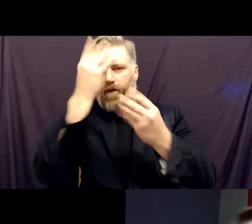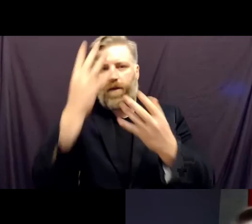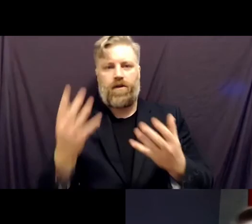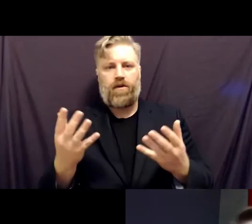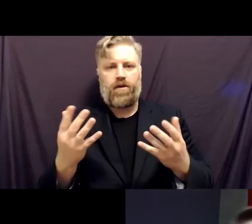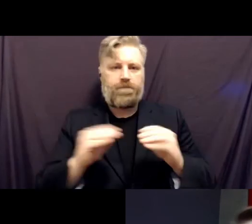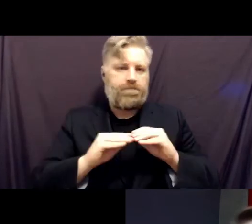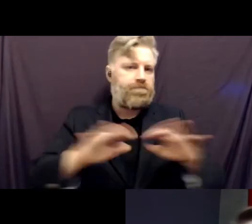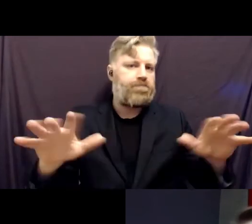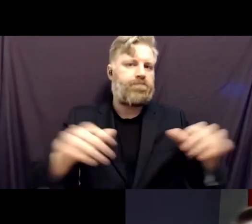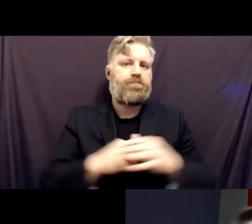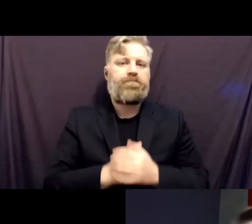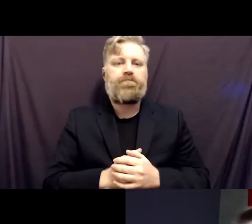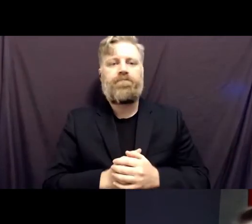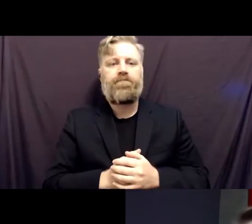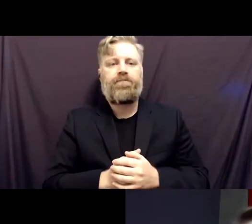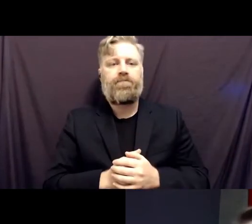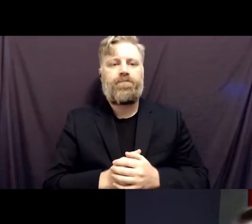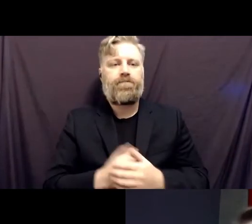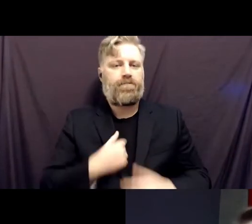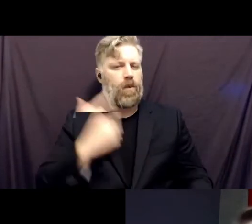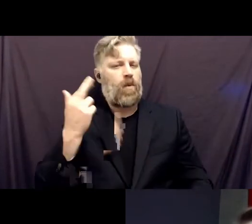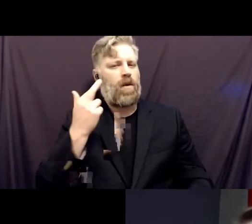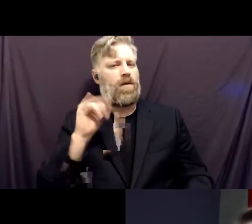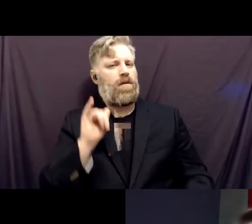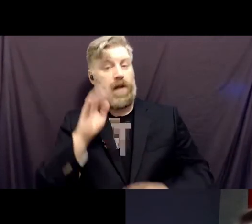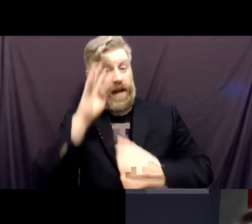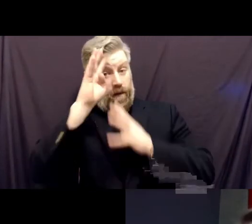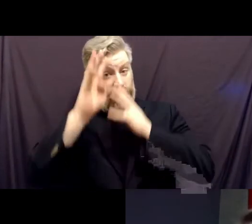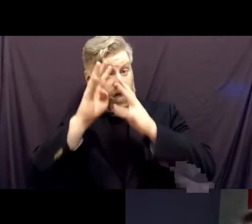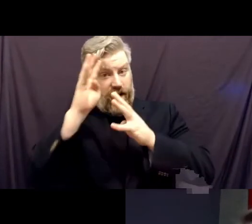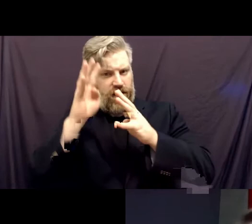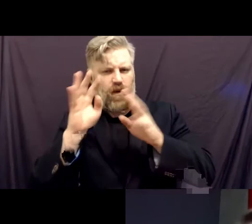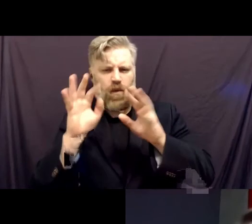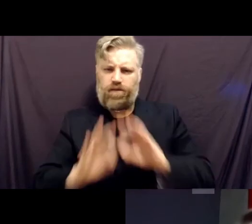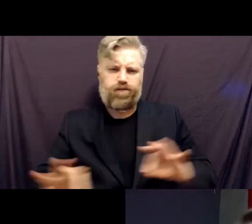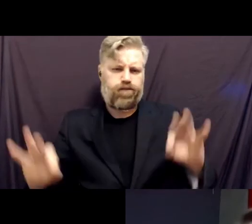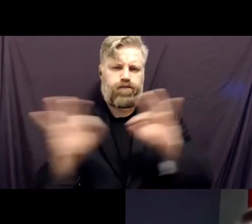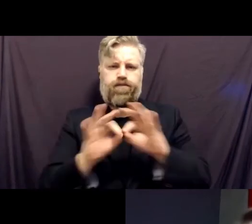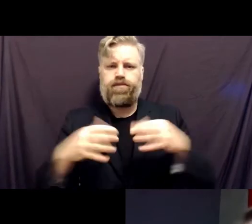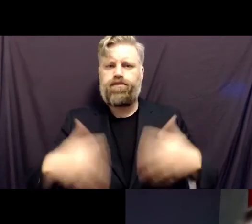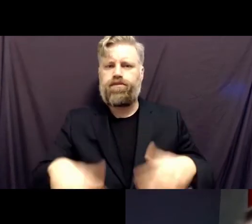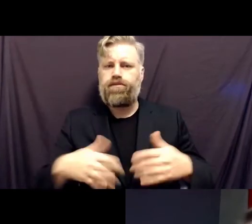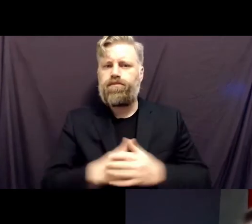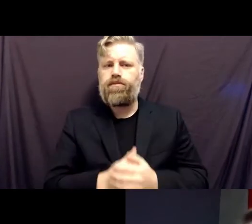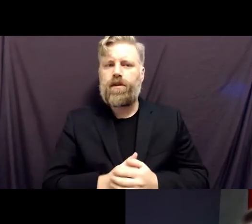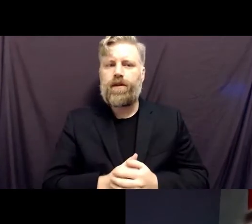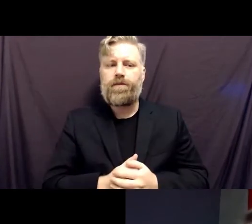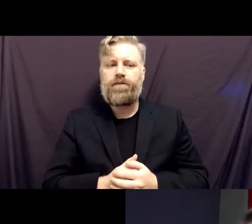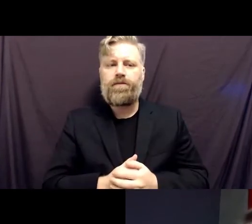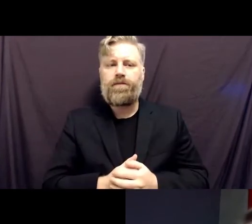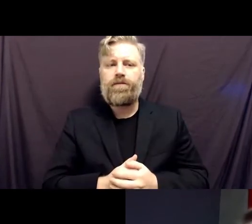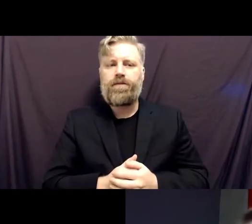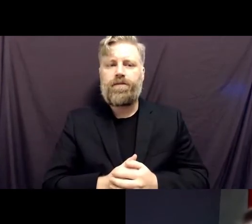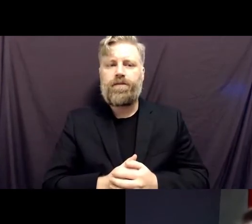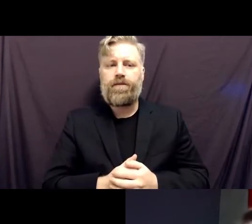that we found out that innovation is very important. This is also from my